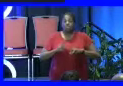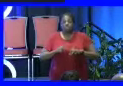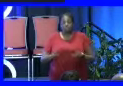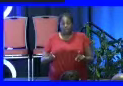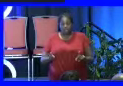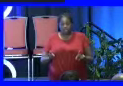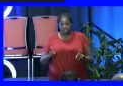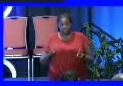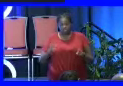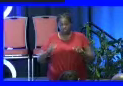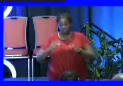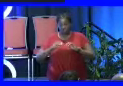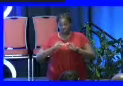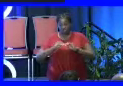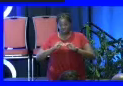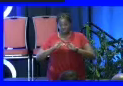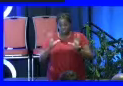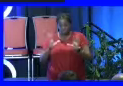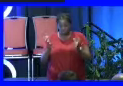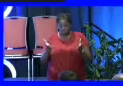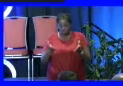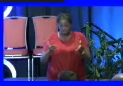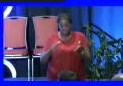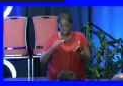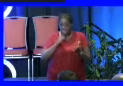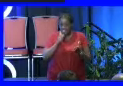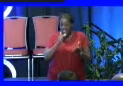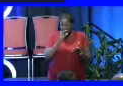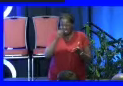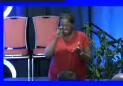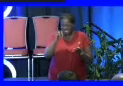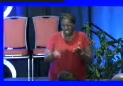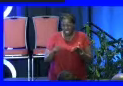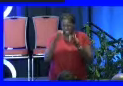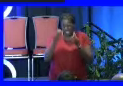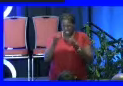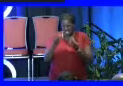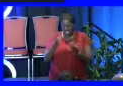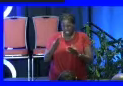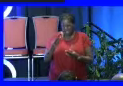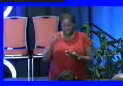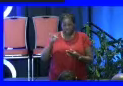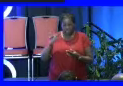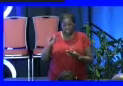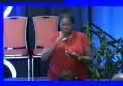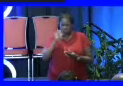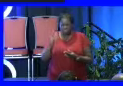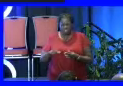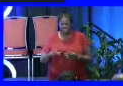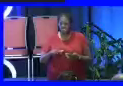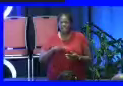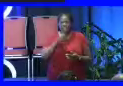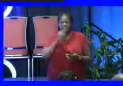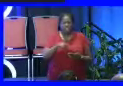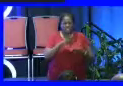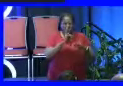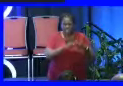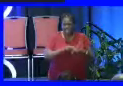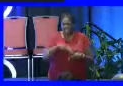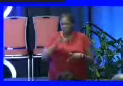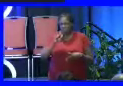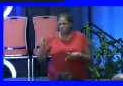became clear was I didn't really need the data in HMIS. I didn't need to know people's name or